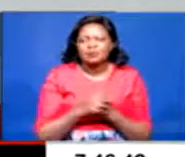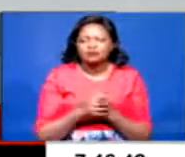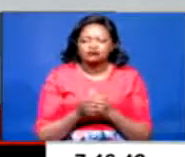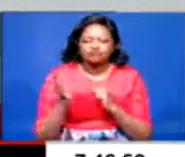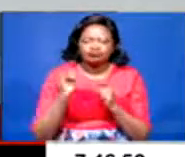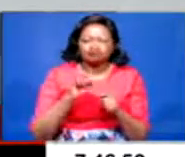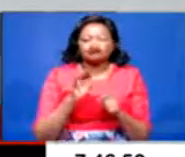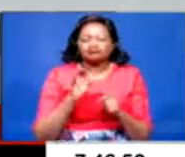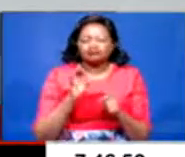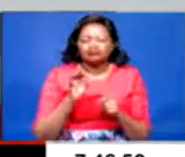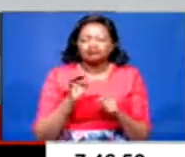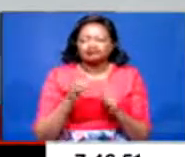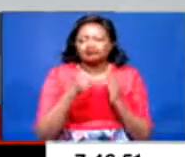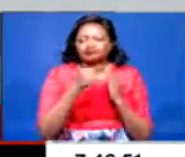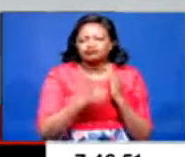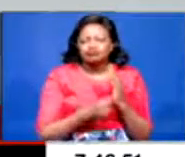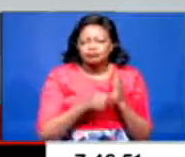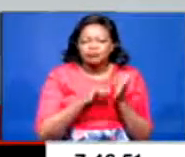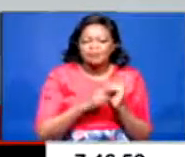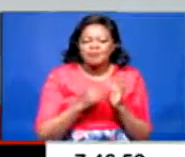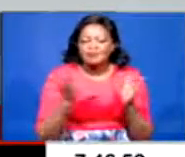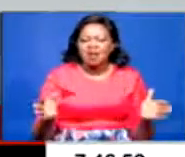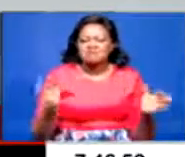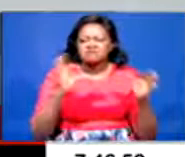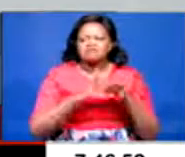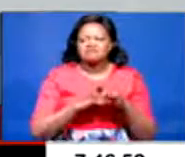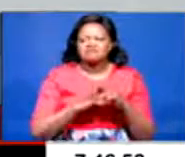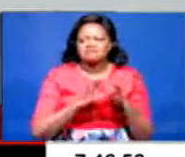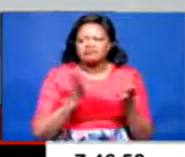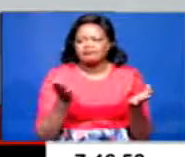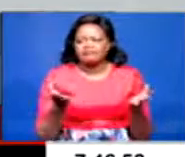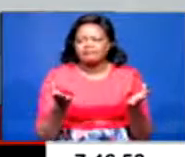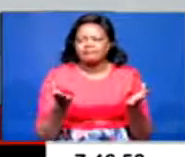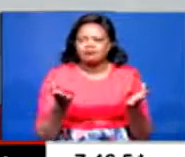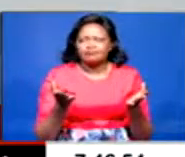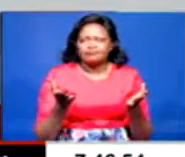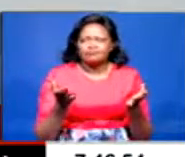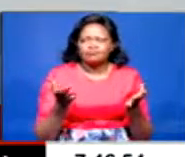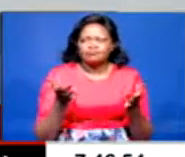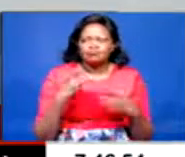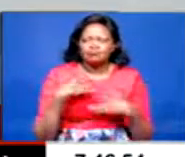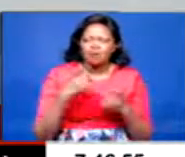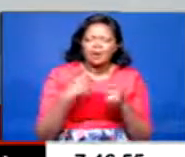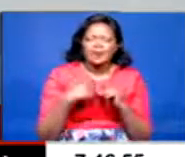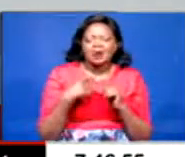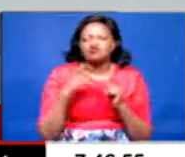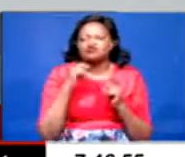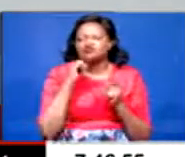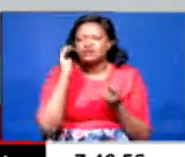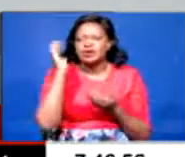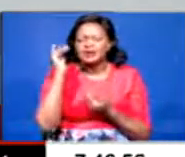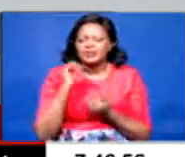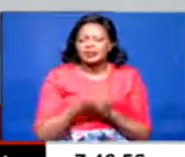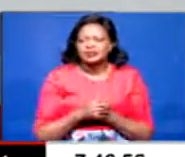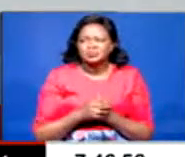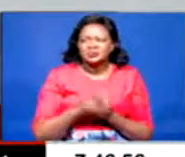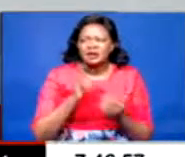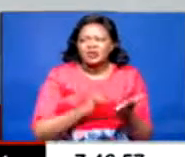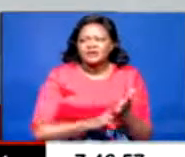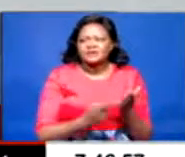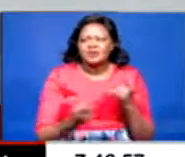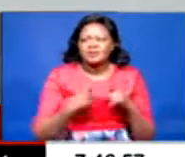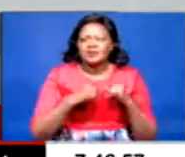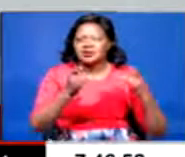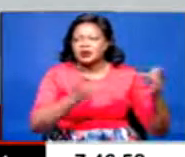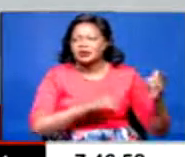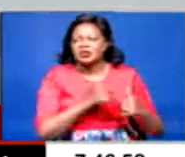make the reconciliation a little bit more, you know, interesting, but we don't expect massive failure. But regarding my other comment